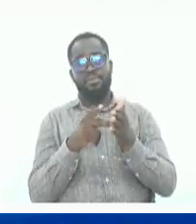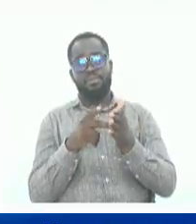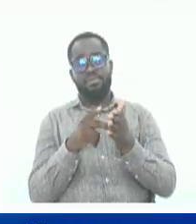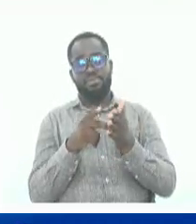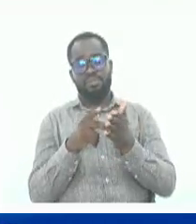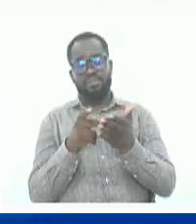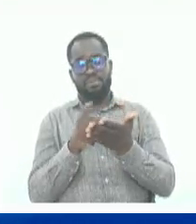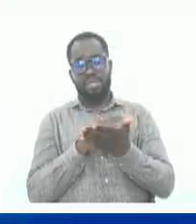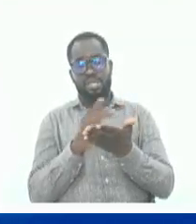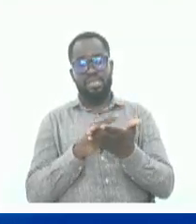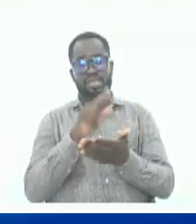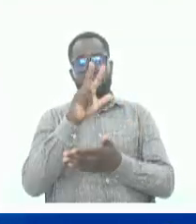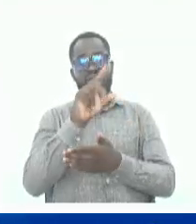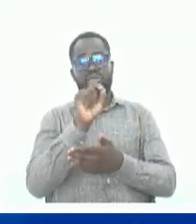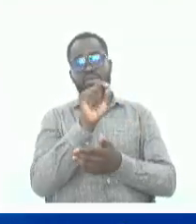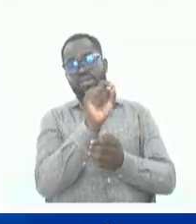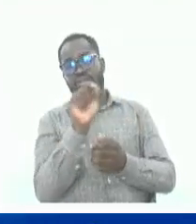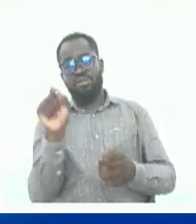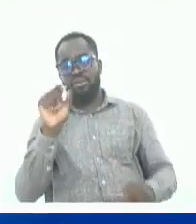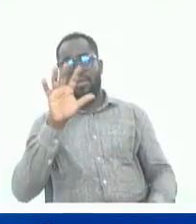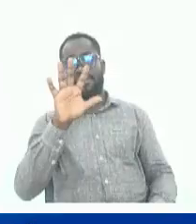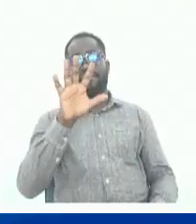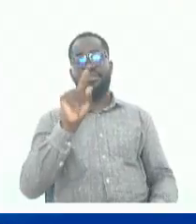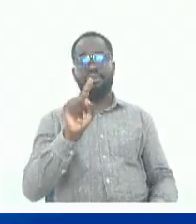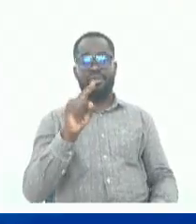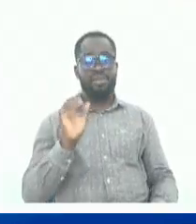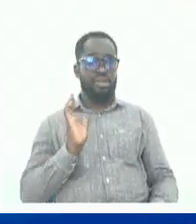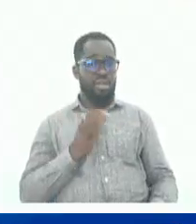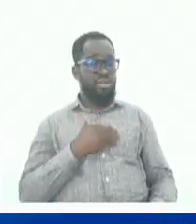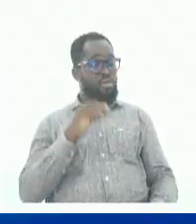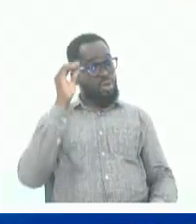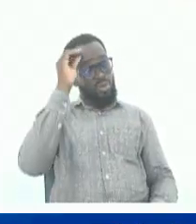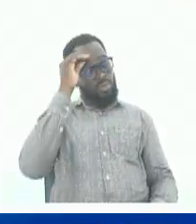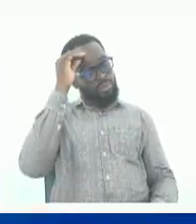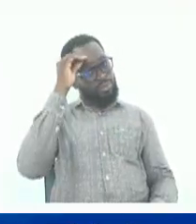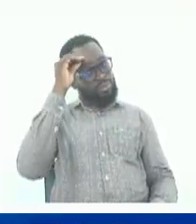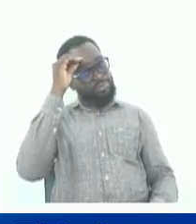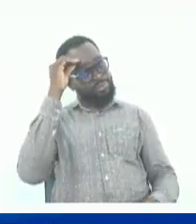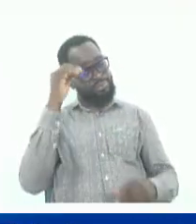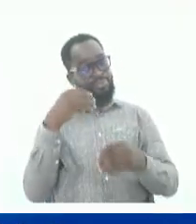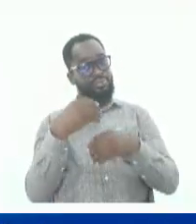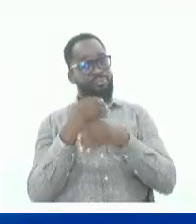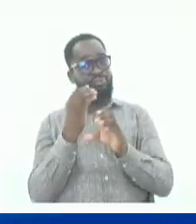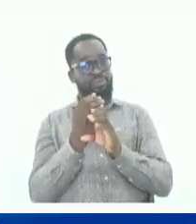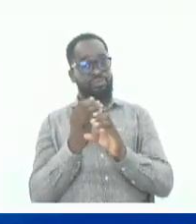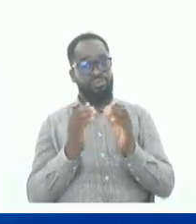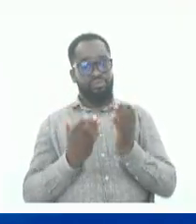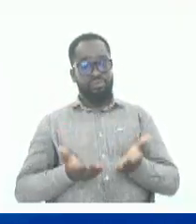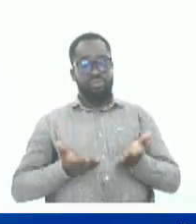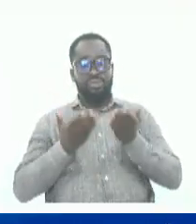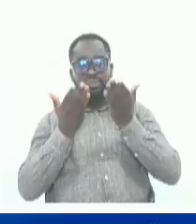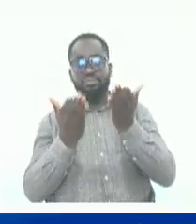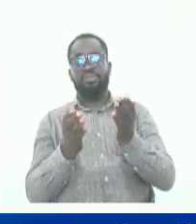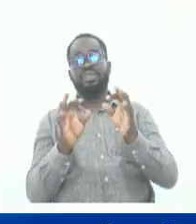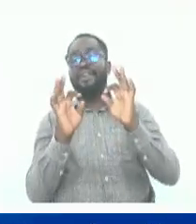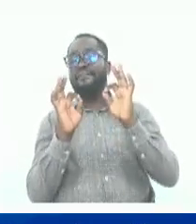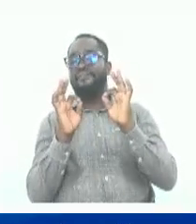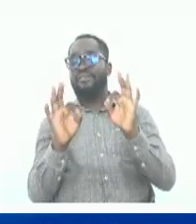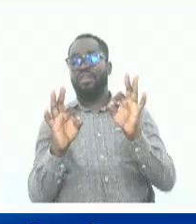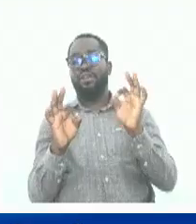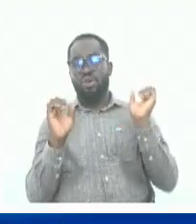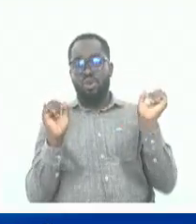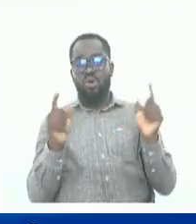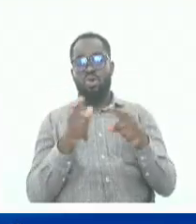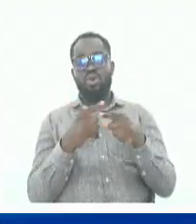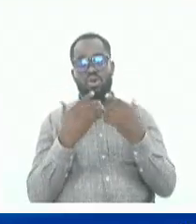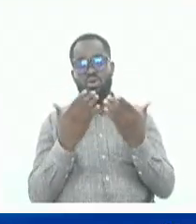31 to 51. In our opinion, the accompanying financial statement presents fairly, in all